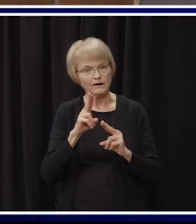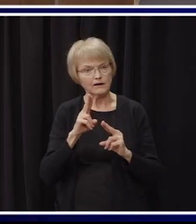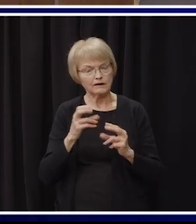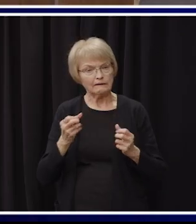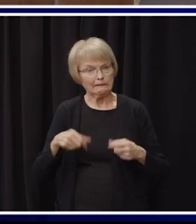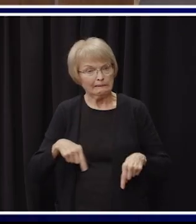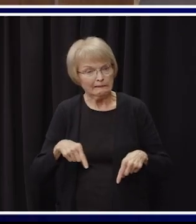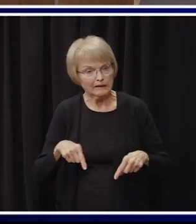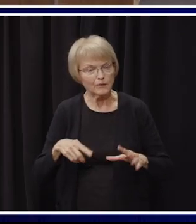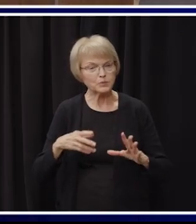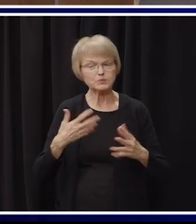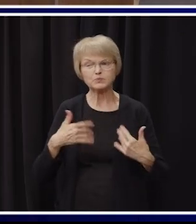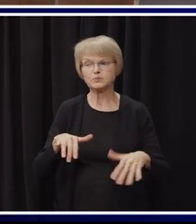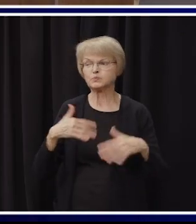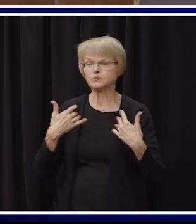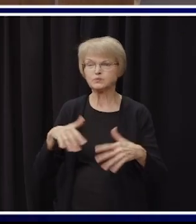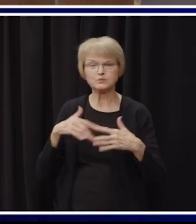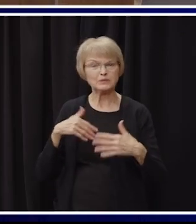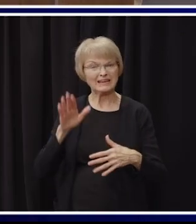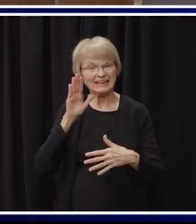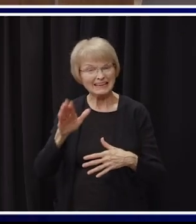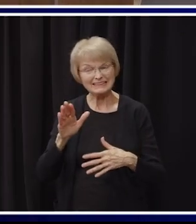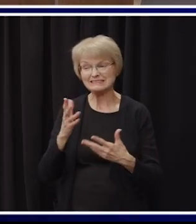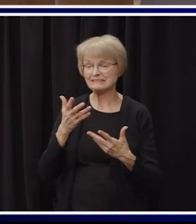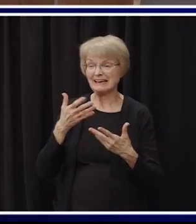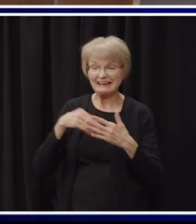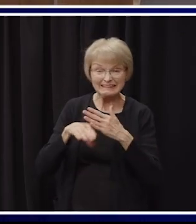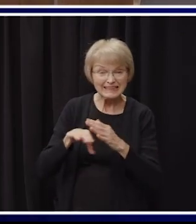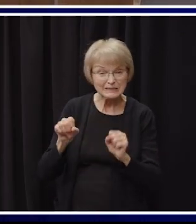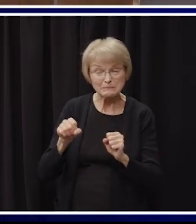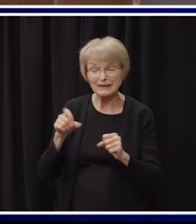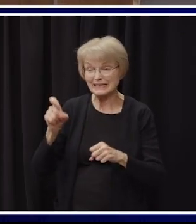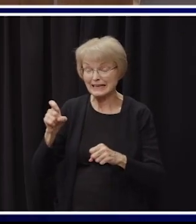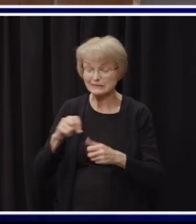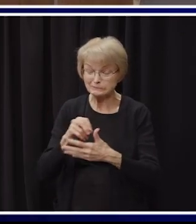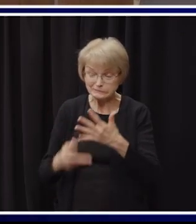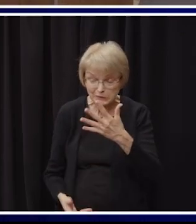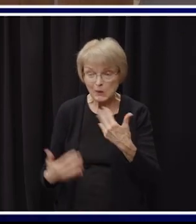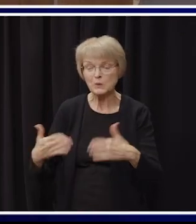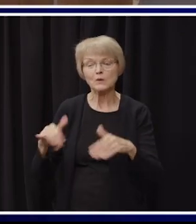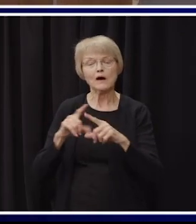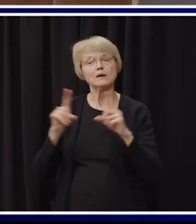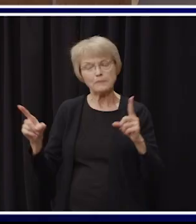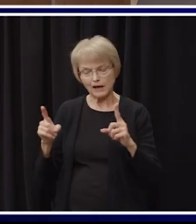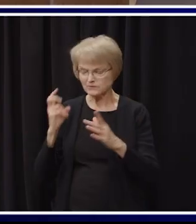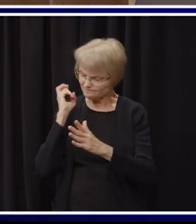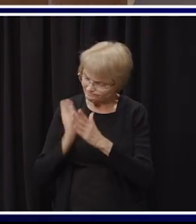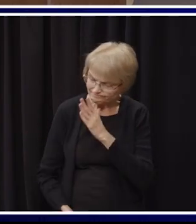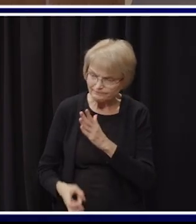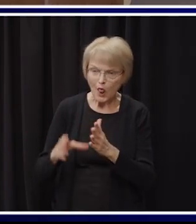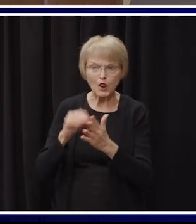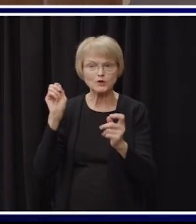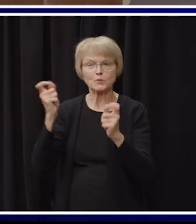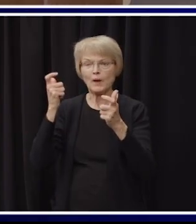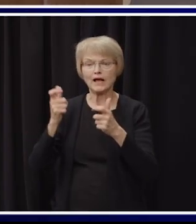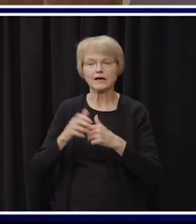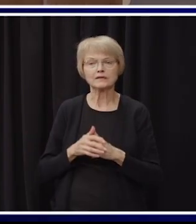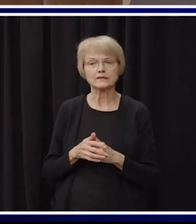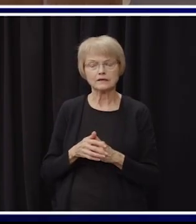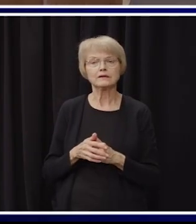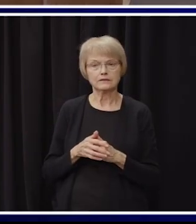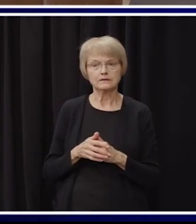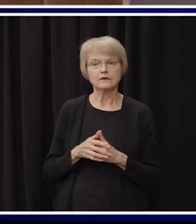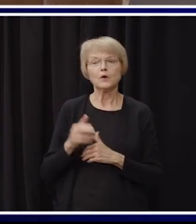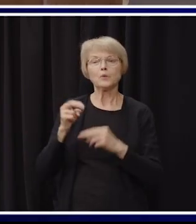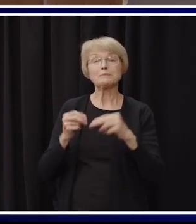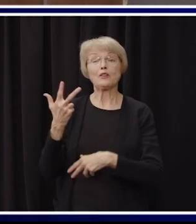of additional accessibility needs that we would need to learn. But we had a baptism by fire, learned quickly, and we ended up building